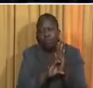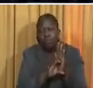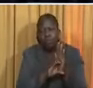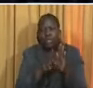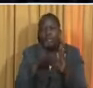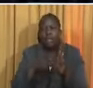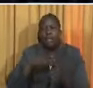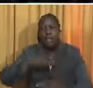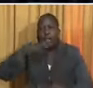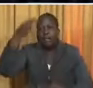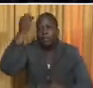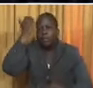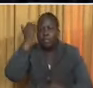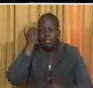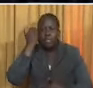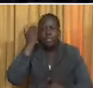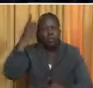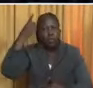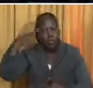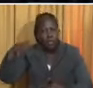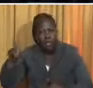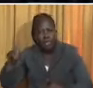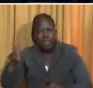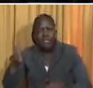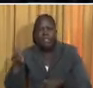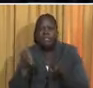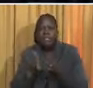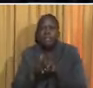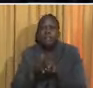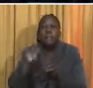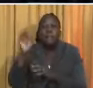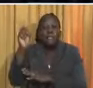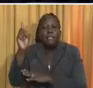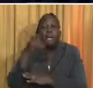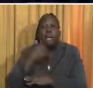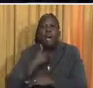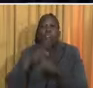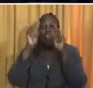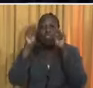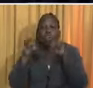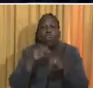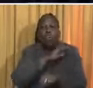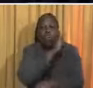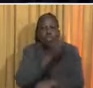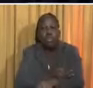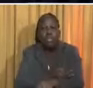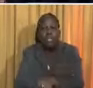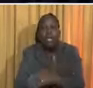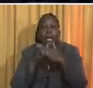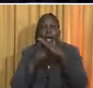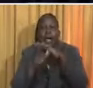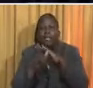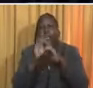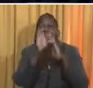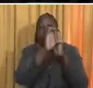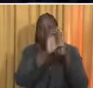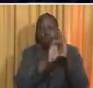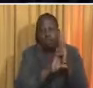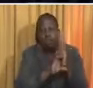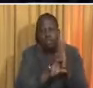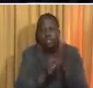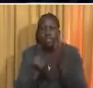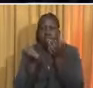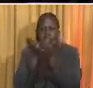was persuaded and declared that the President does not have authority under the Constitution to initiate